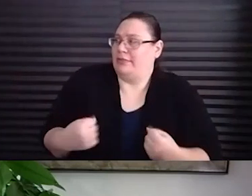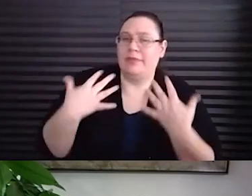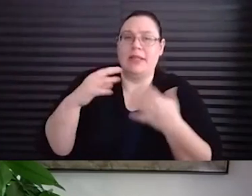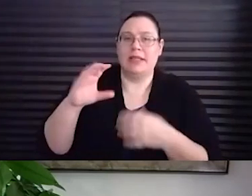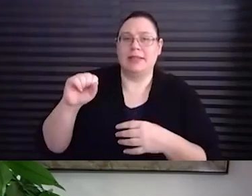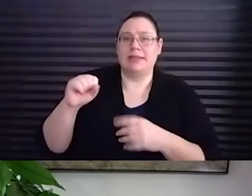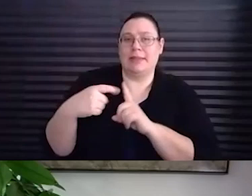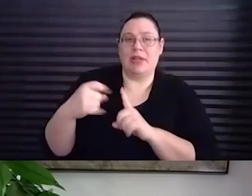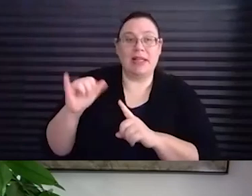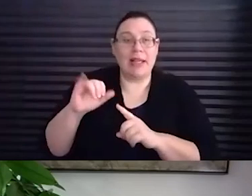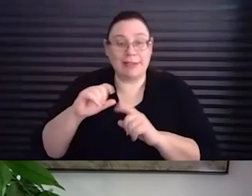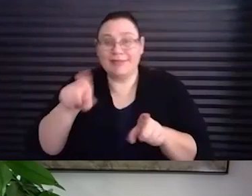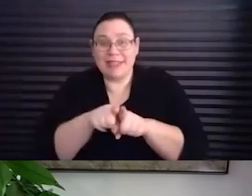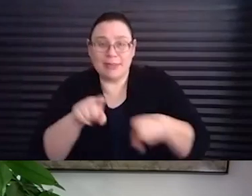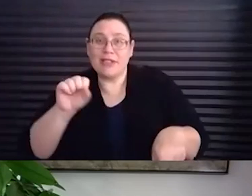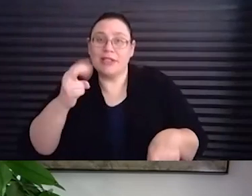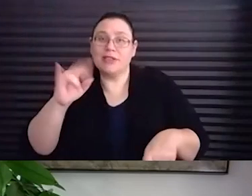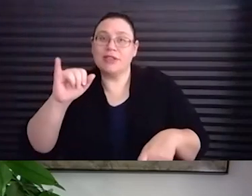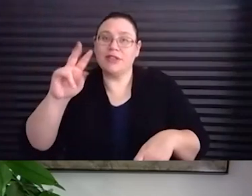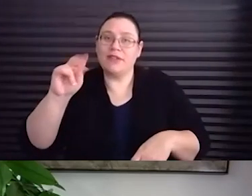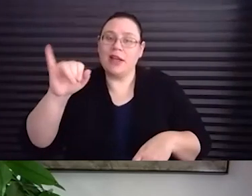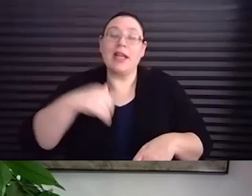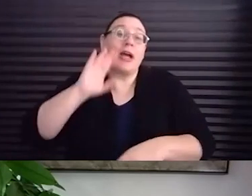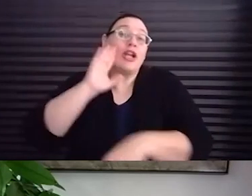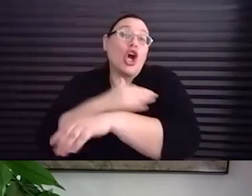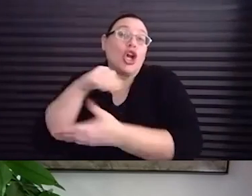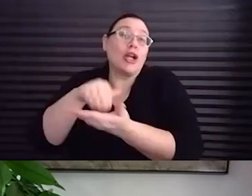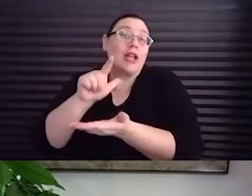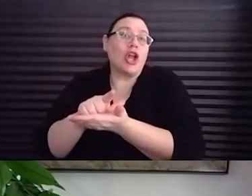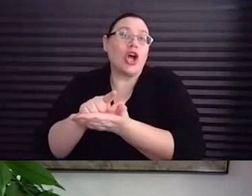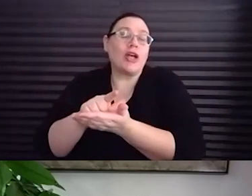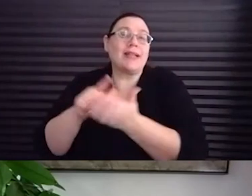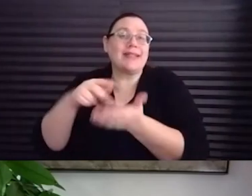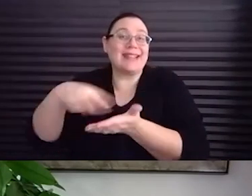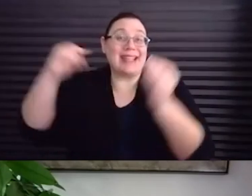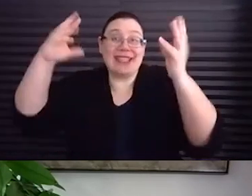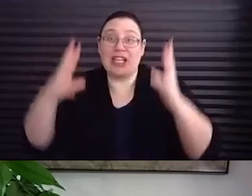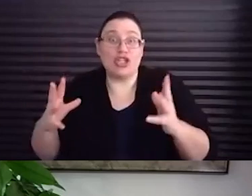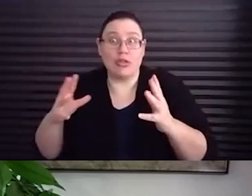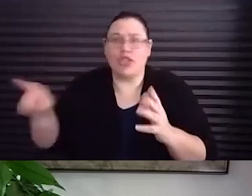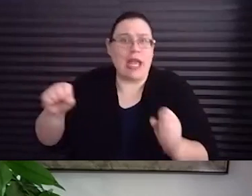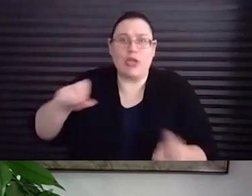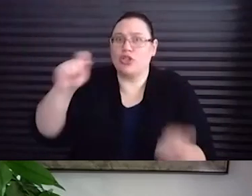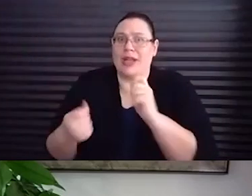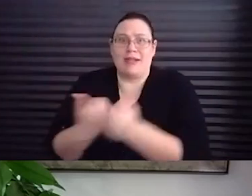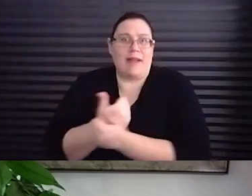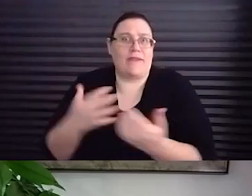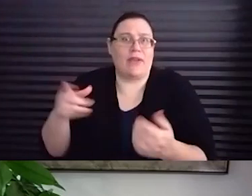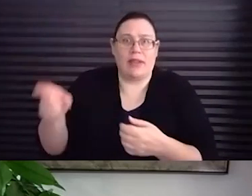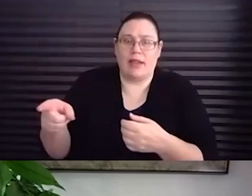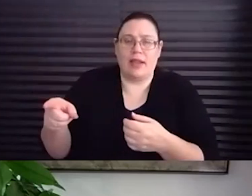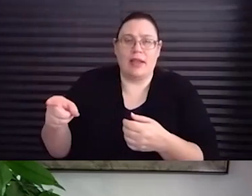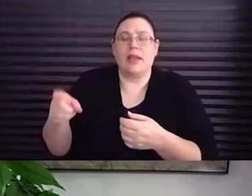Shivani. I was laughing because my daughter-in-law is a dancer teacher and she had to change everything. And she had to do at